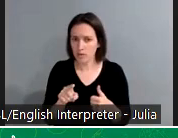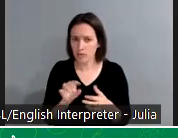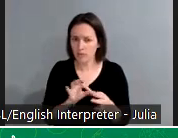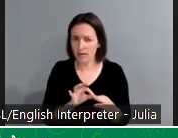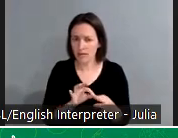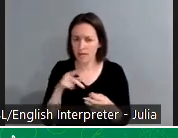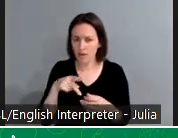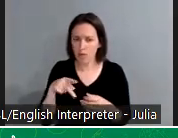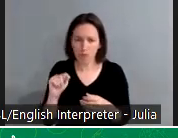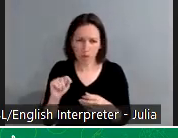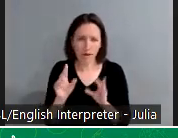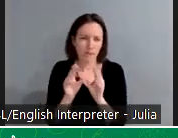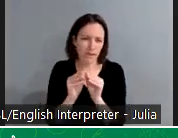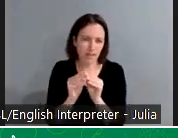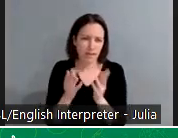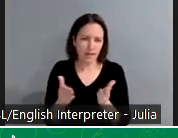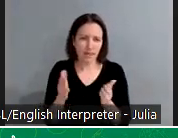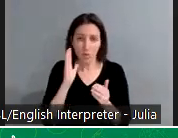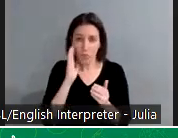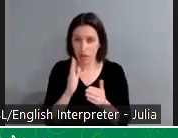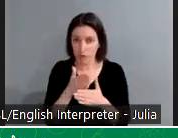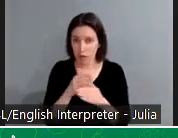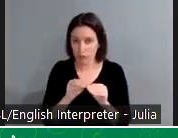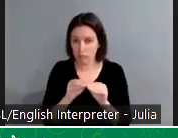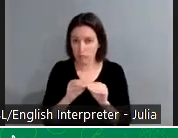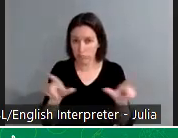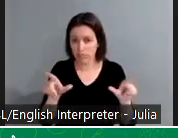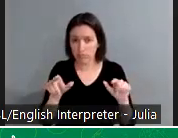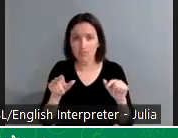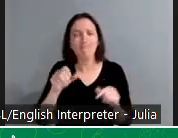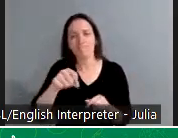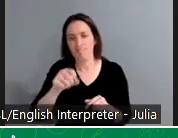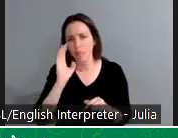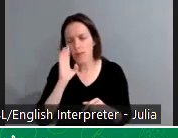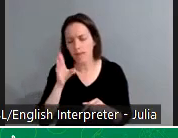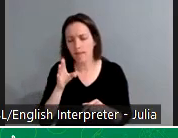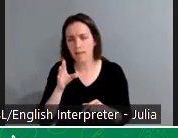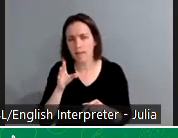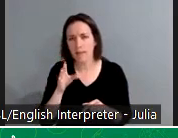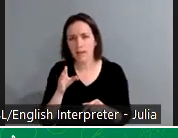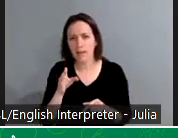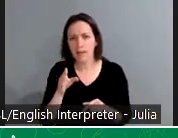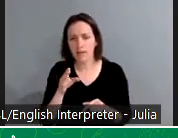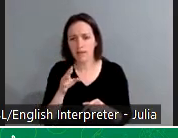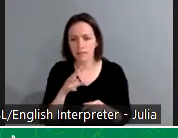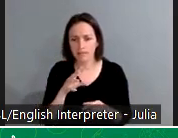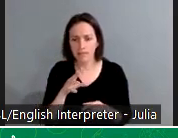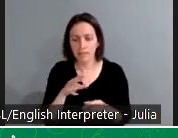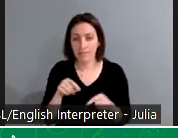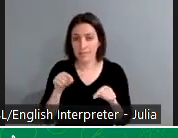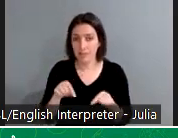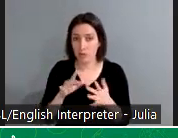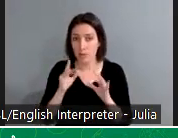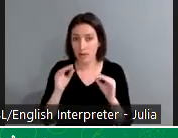PowerPoint and meeting materials and whether or not they will be shared out. Just want to confirm that yes, they will. At the conclusion of the webinar, we will